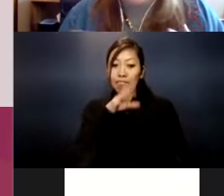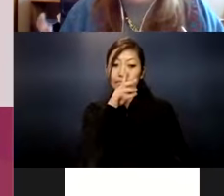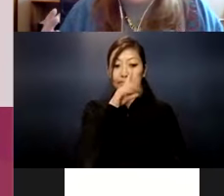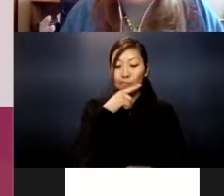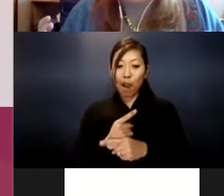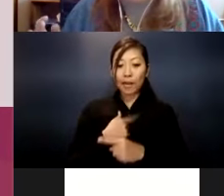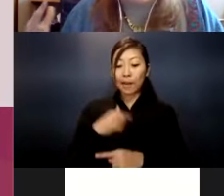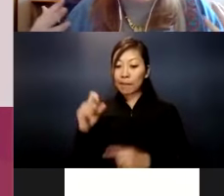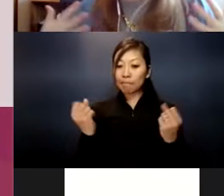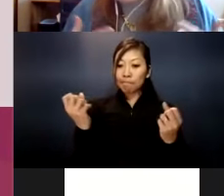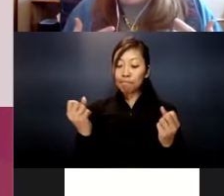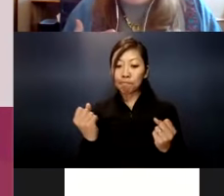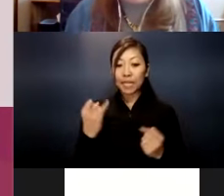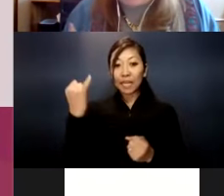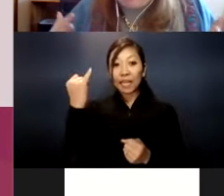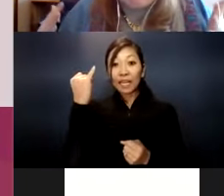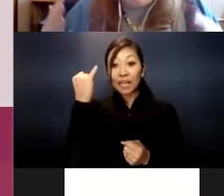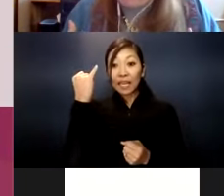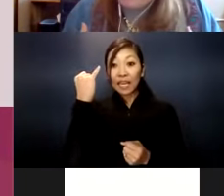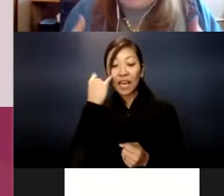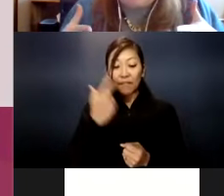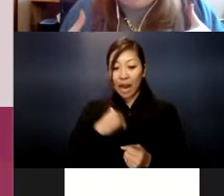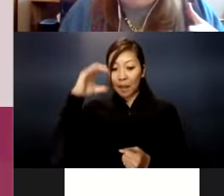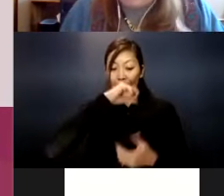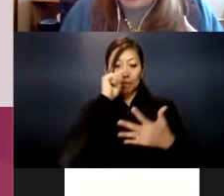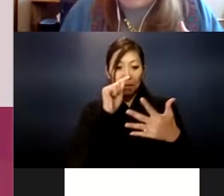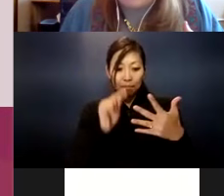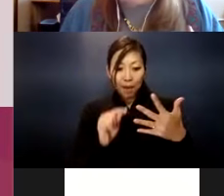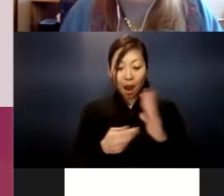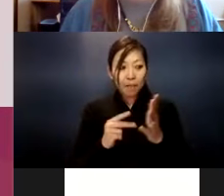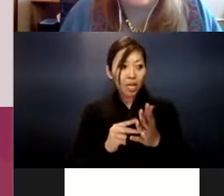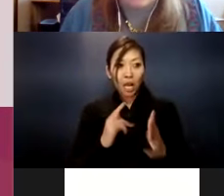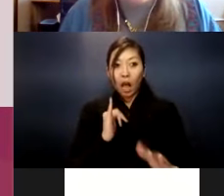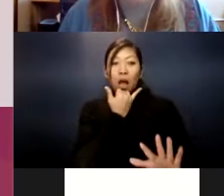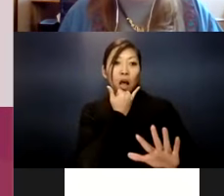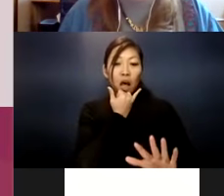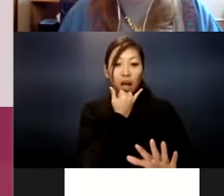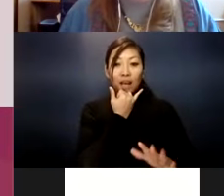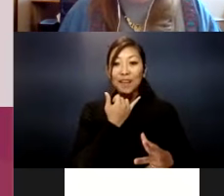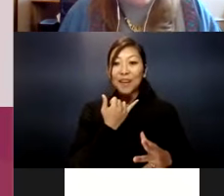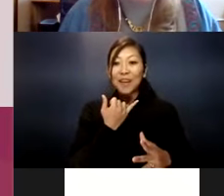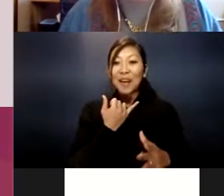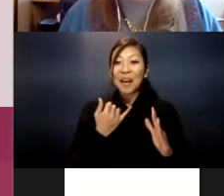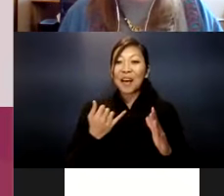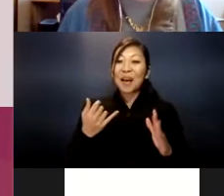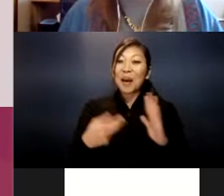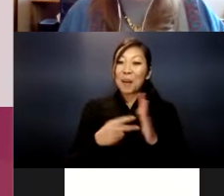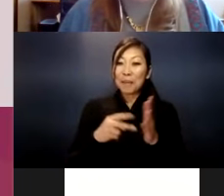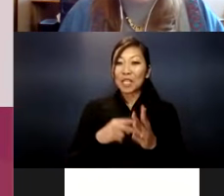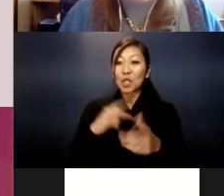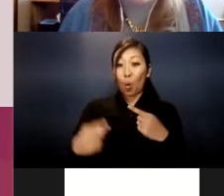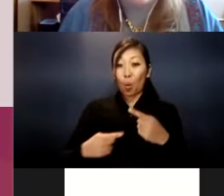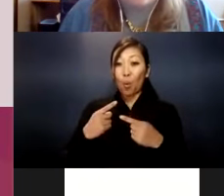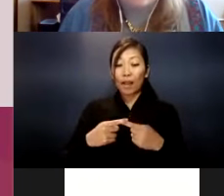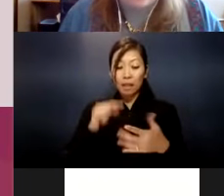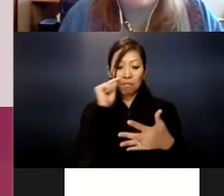conversation. And they get so focused on how important this conversation is that their delivery becomes really severe. And